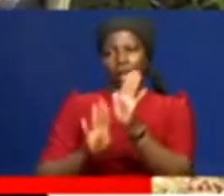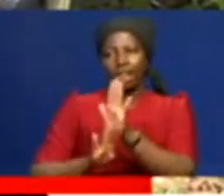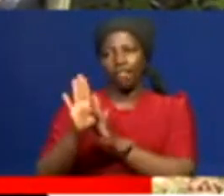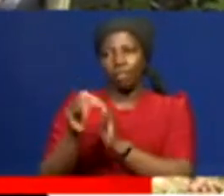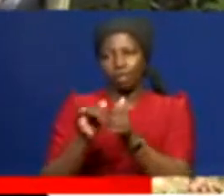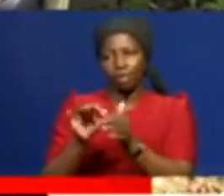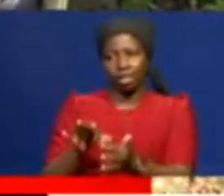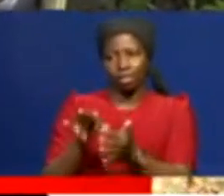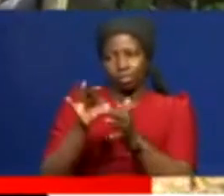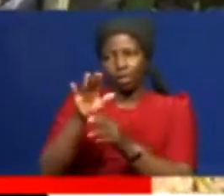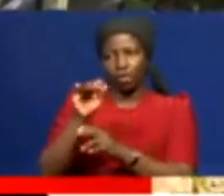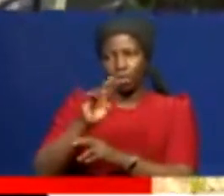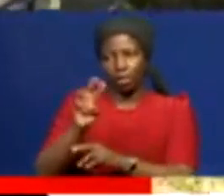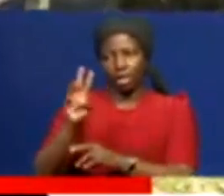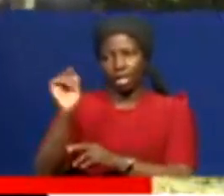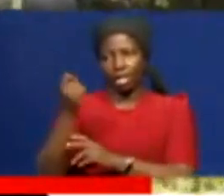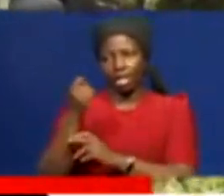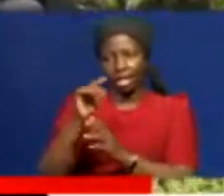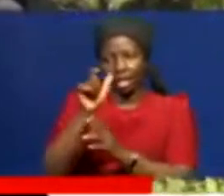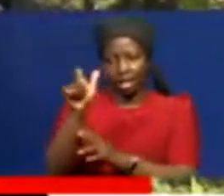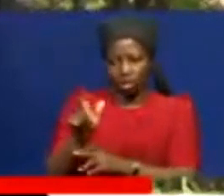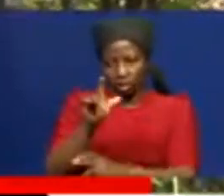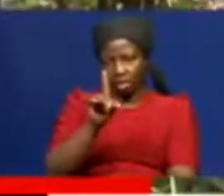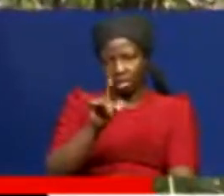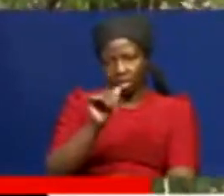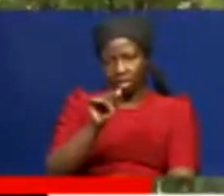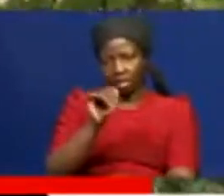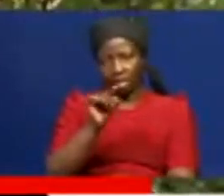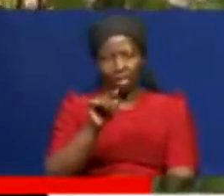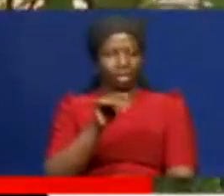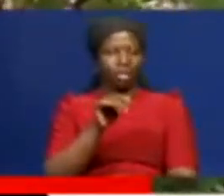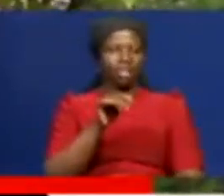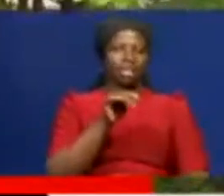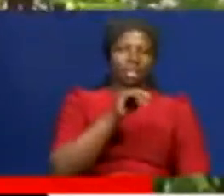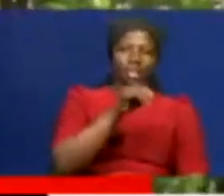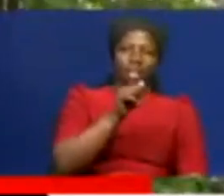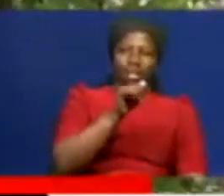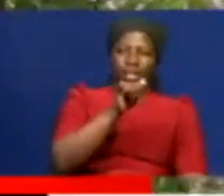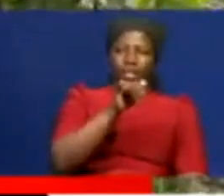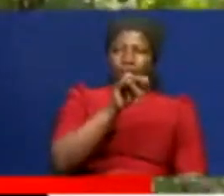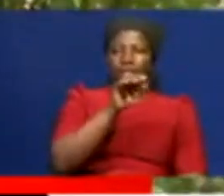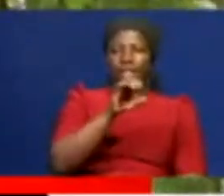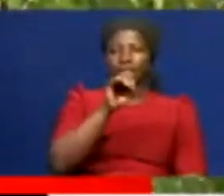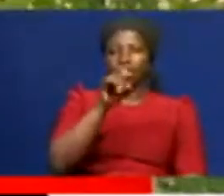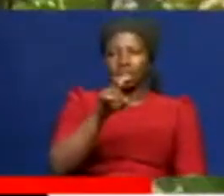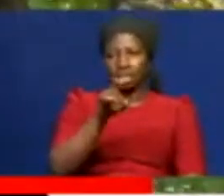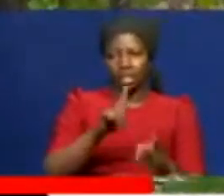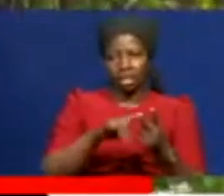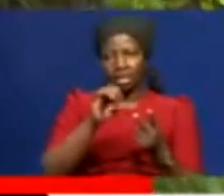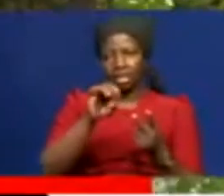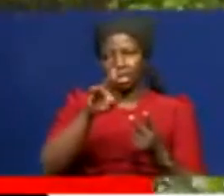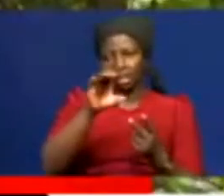Western Kenya region. Yes, sir. Yes. Daniel, that has been Jay Cox Mwavali and Eric Ondieki, who are part of the management